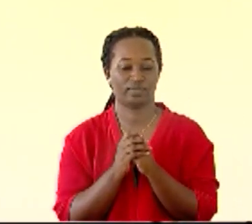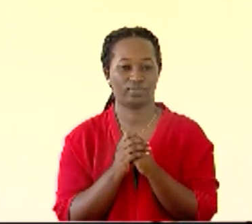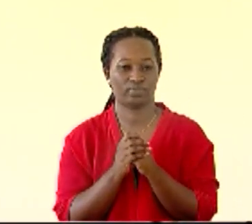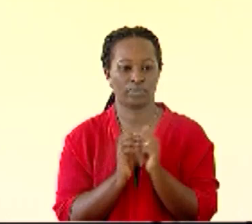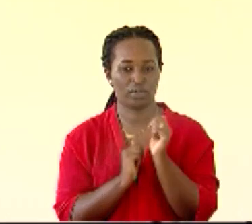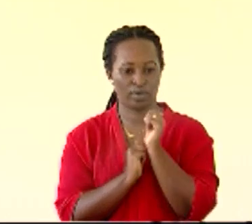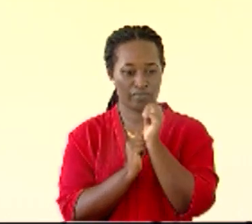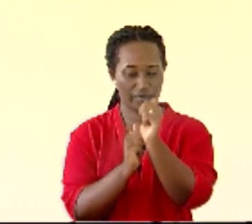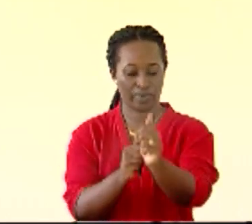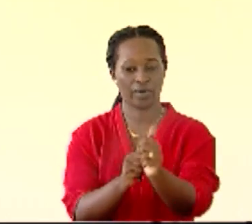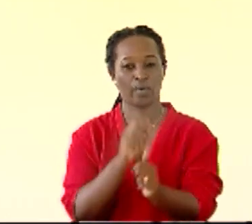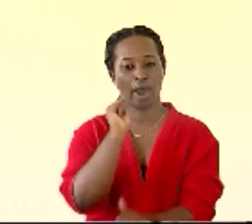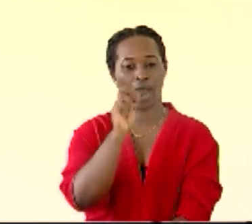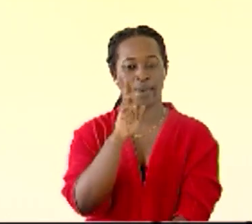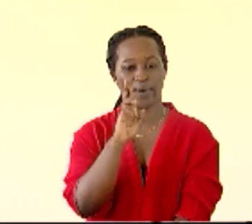Follow the arrows.